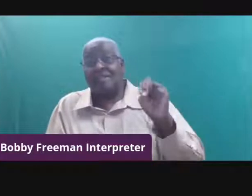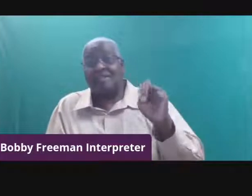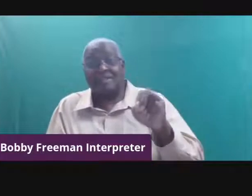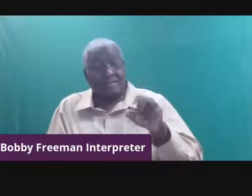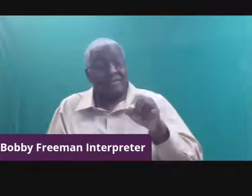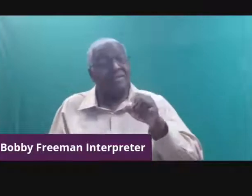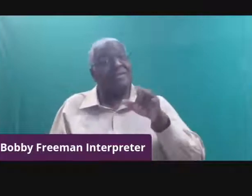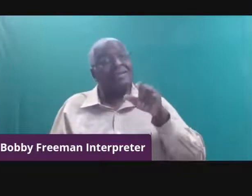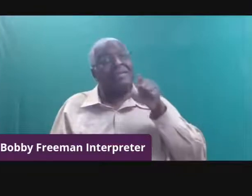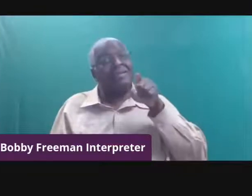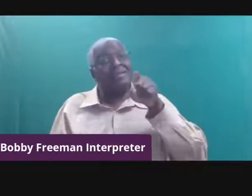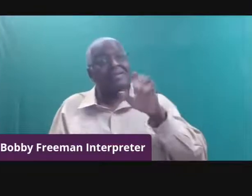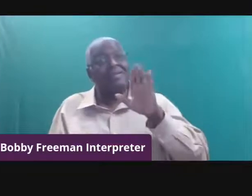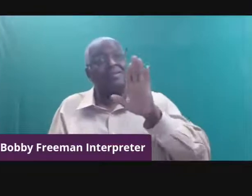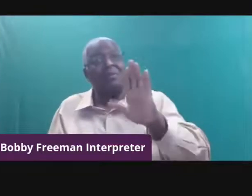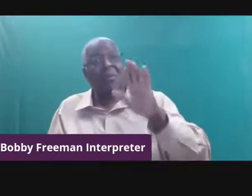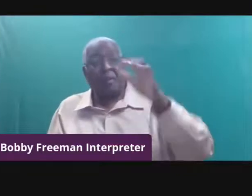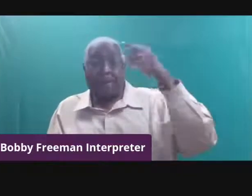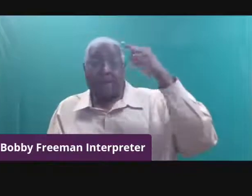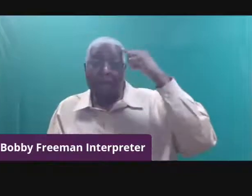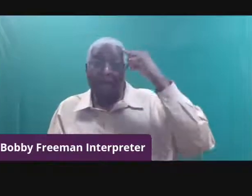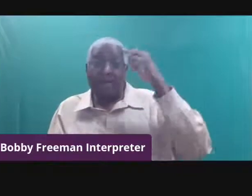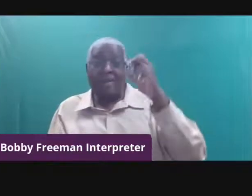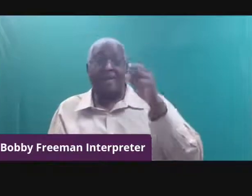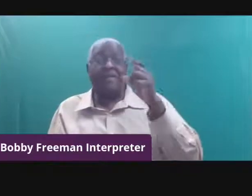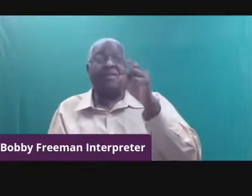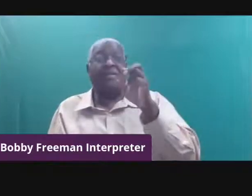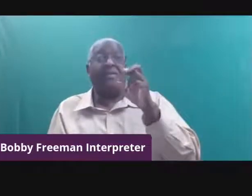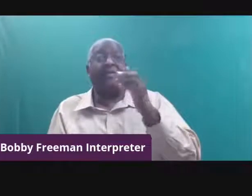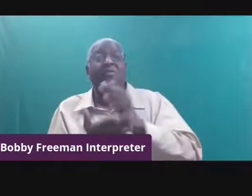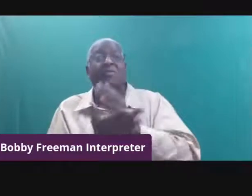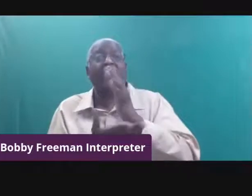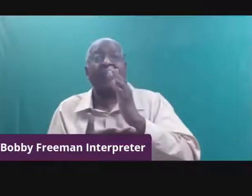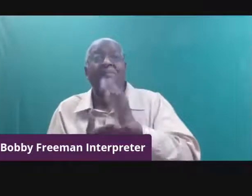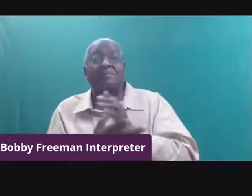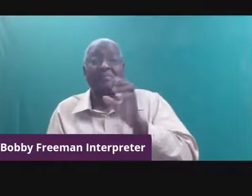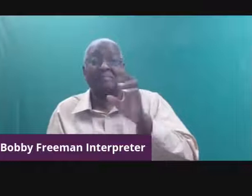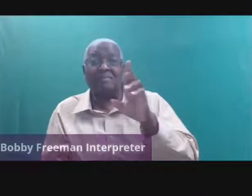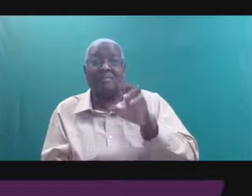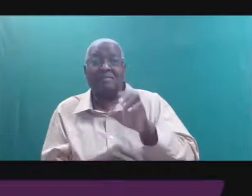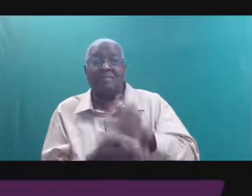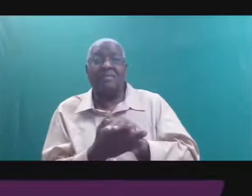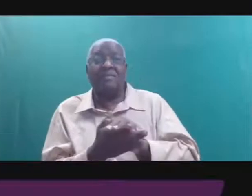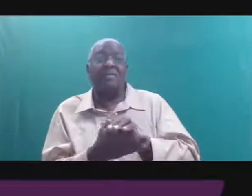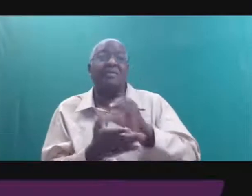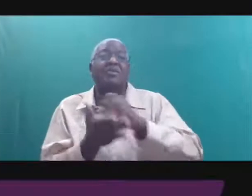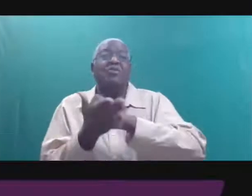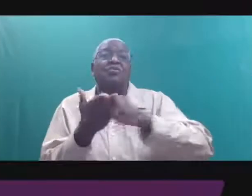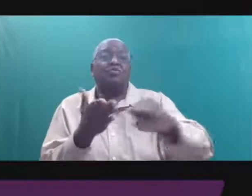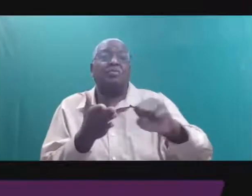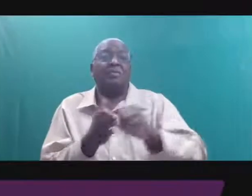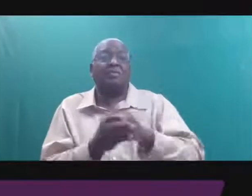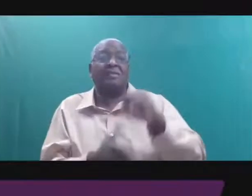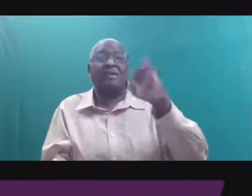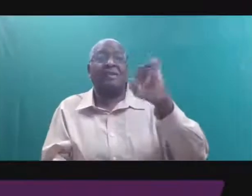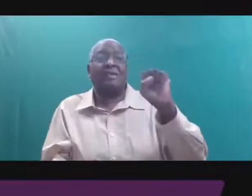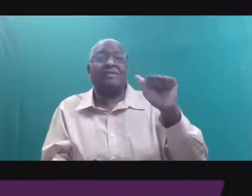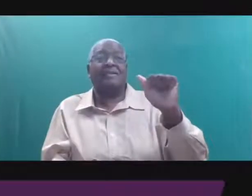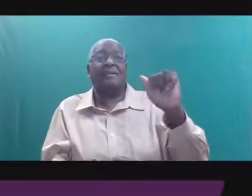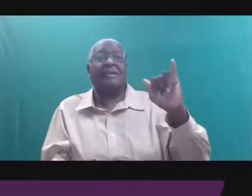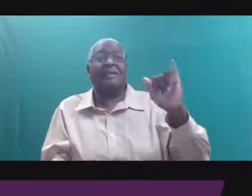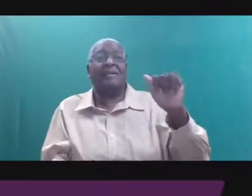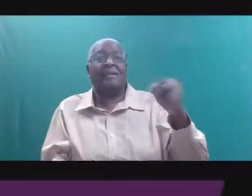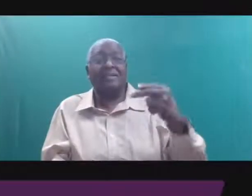Mind Right. So for the next couple of minutes, I want to direct your attention to the scripture found in Isaiah chapter